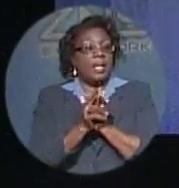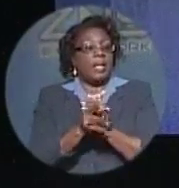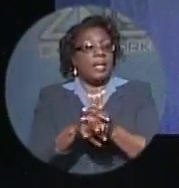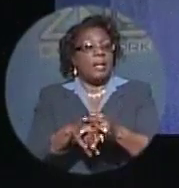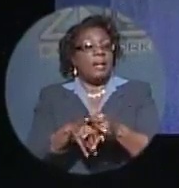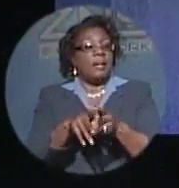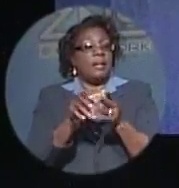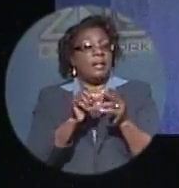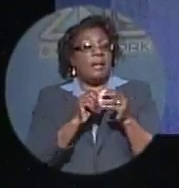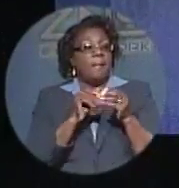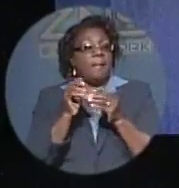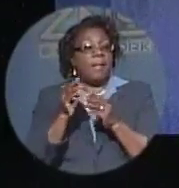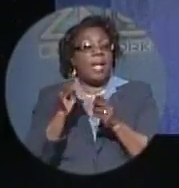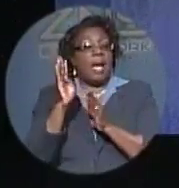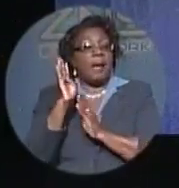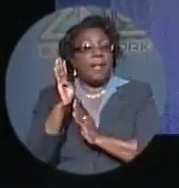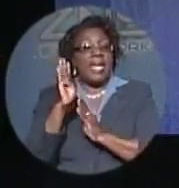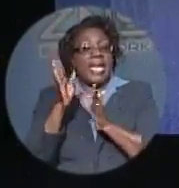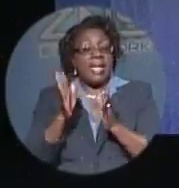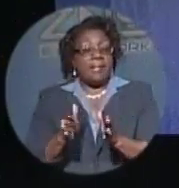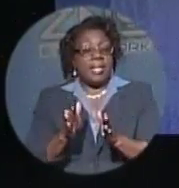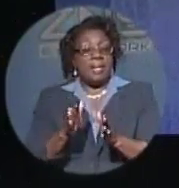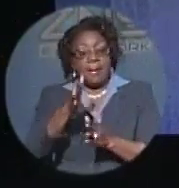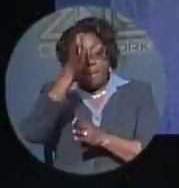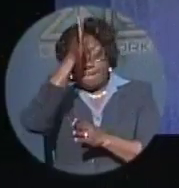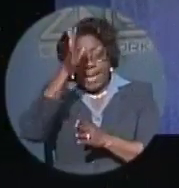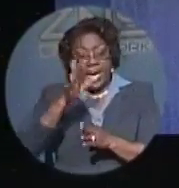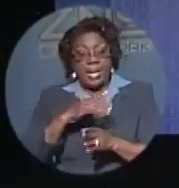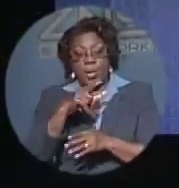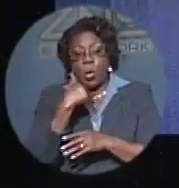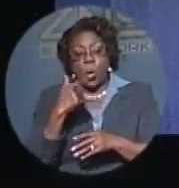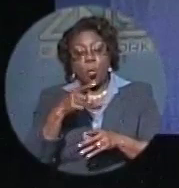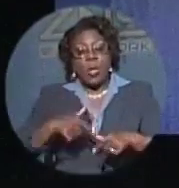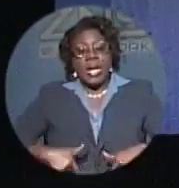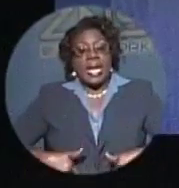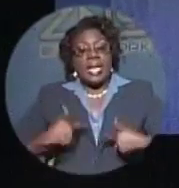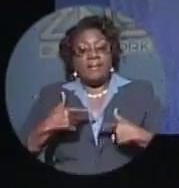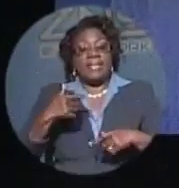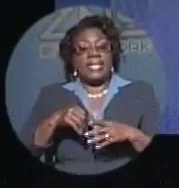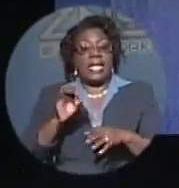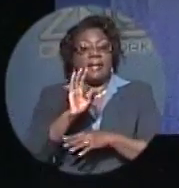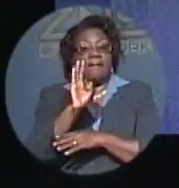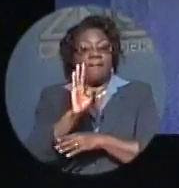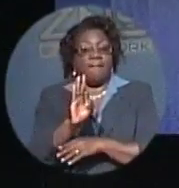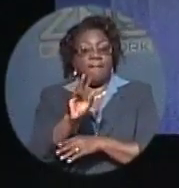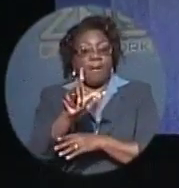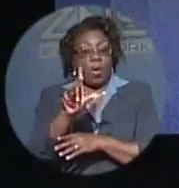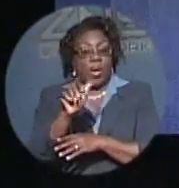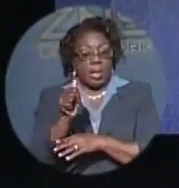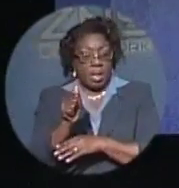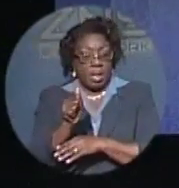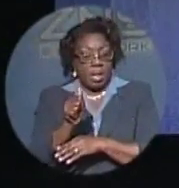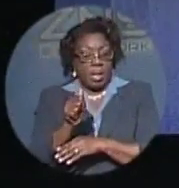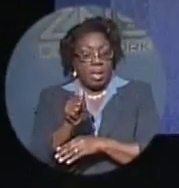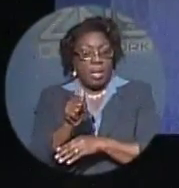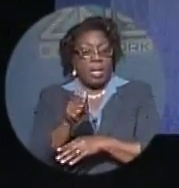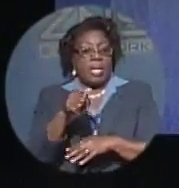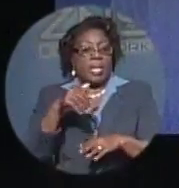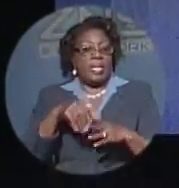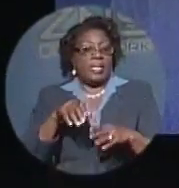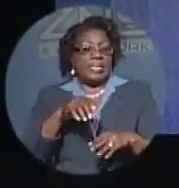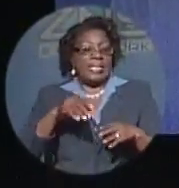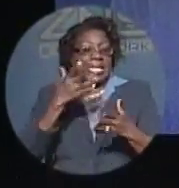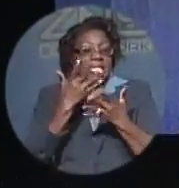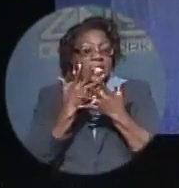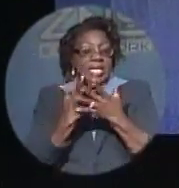is reporting that a Bahamian male who resides in Hallandale Beach and lived directly across the street from a park is facing some